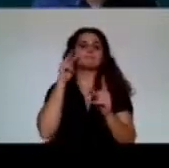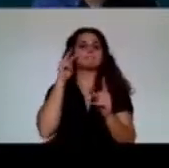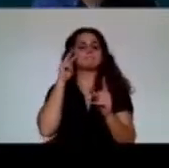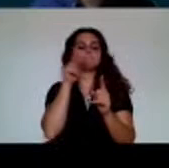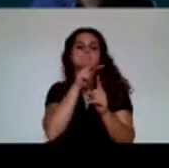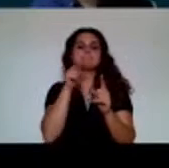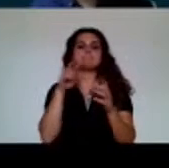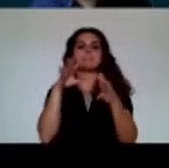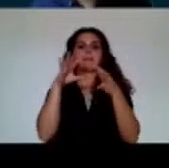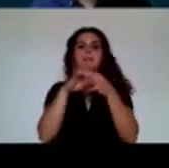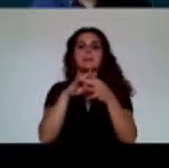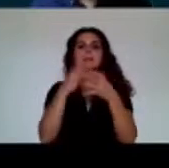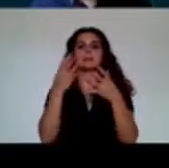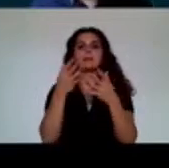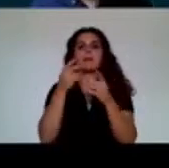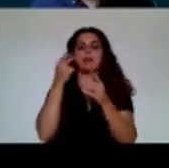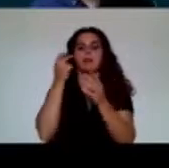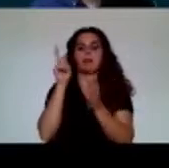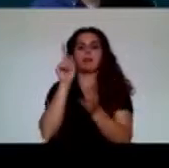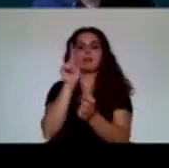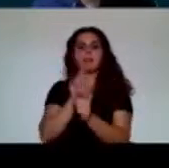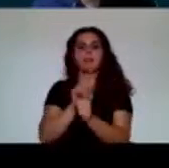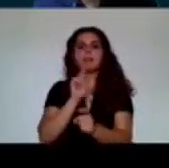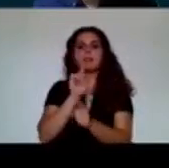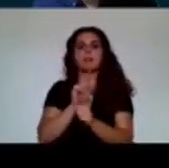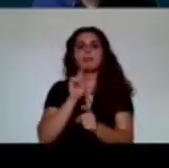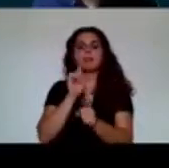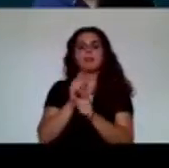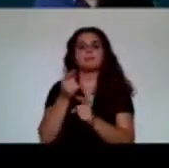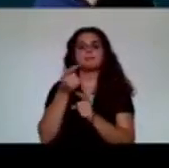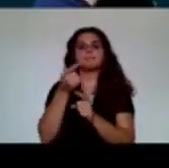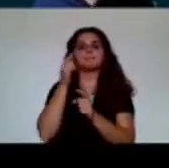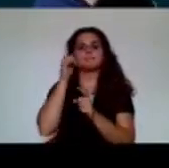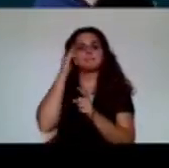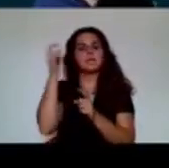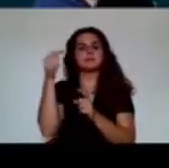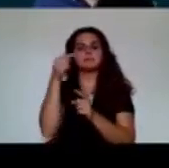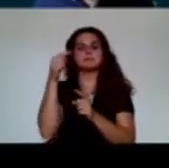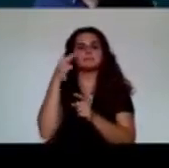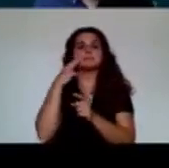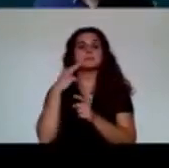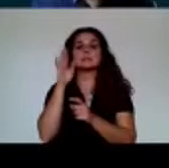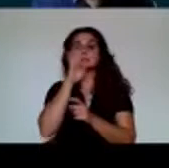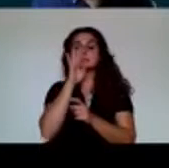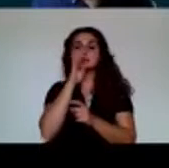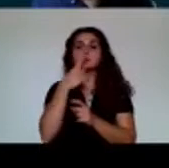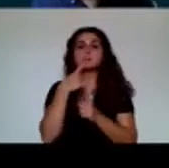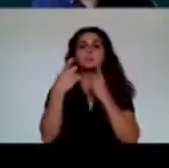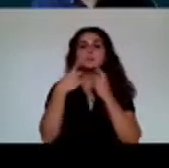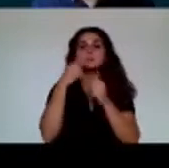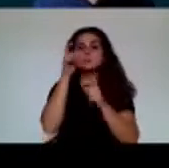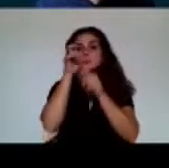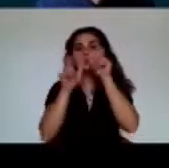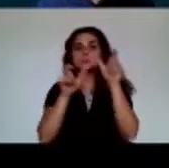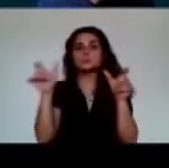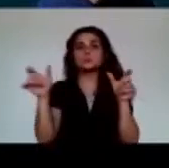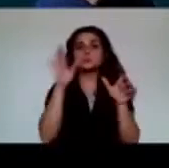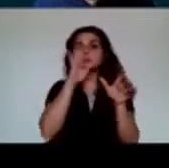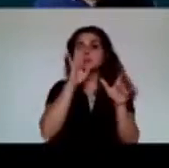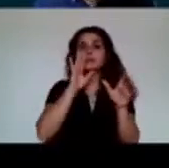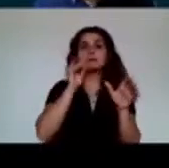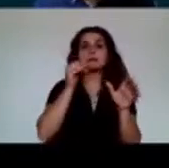perceptions about the prevalence of racial biases. So when we ask lay people about whether